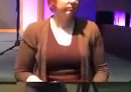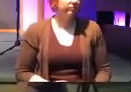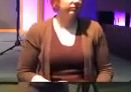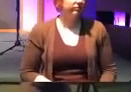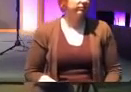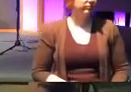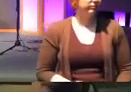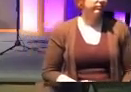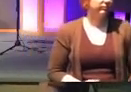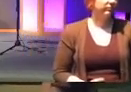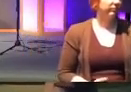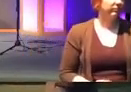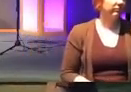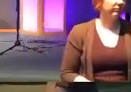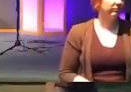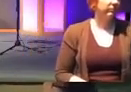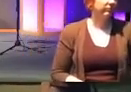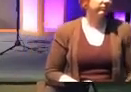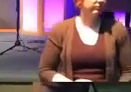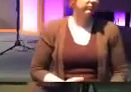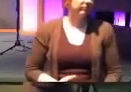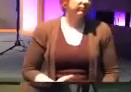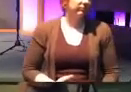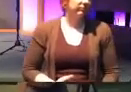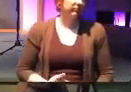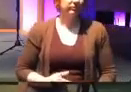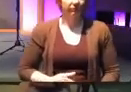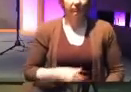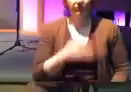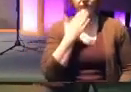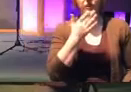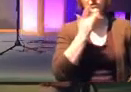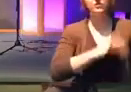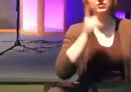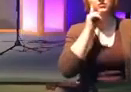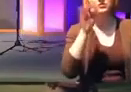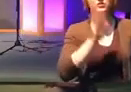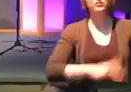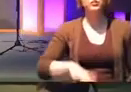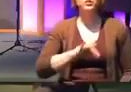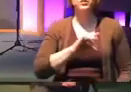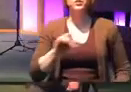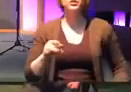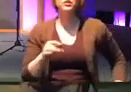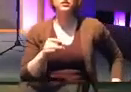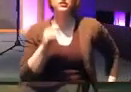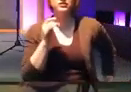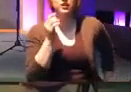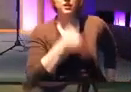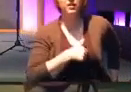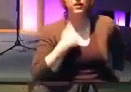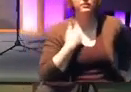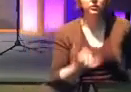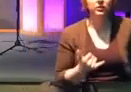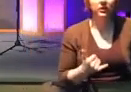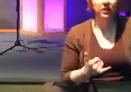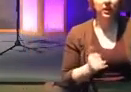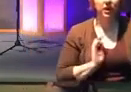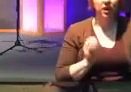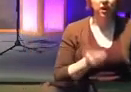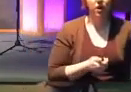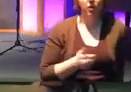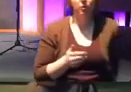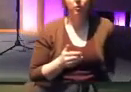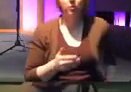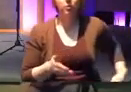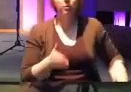Jesus, thank you, God, for your Spirit here in our lives today. We bless you, Lord. Our prayer, God, is that we do